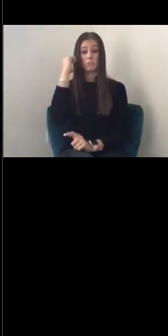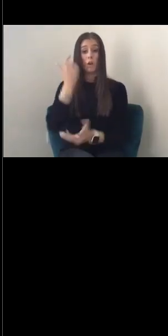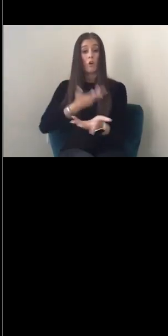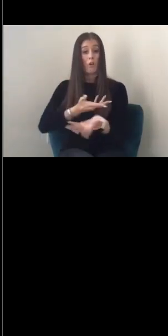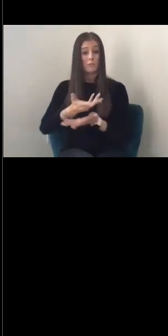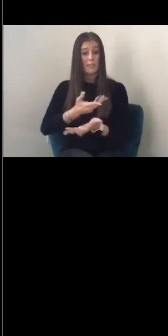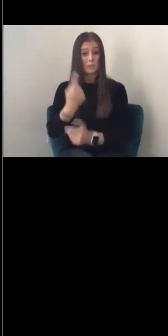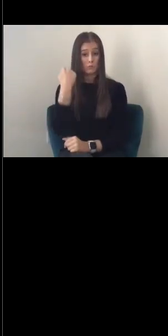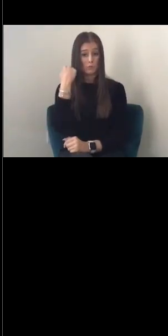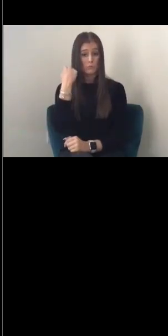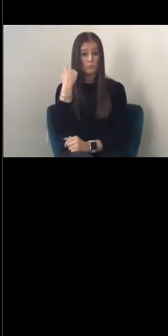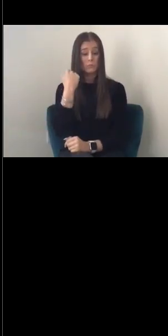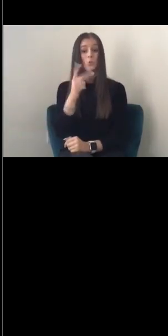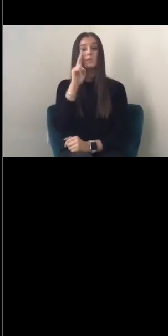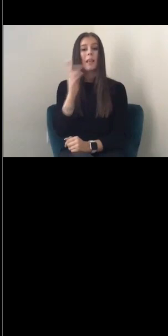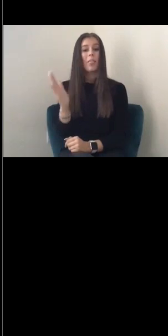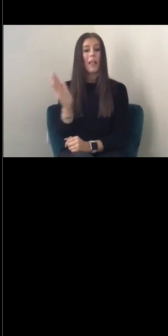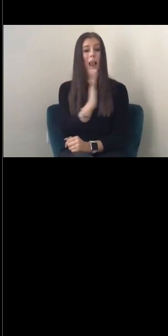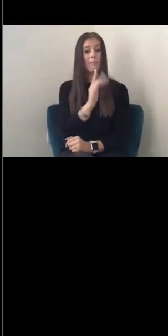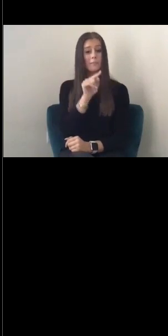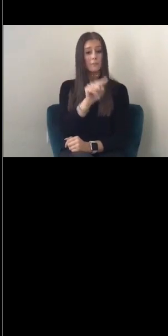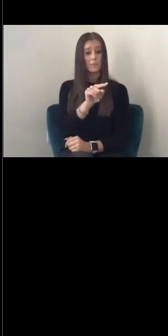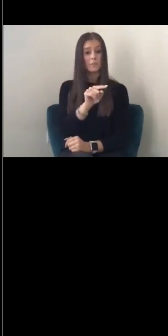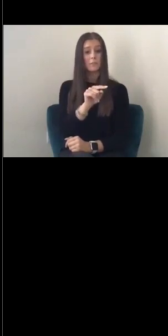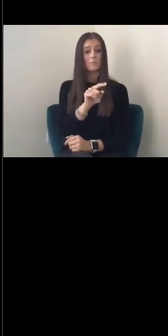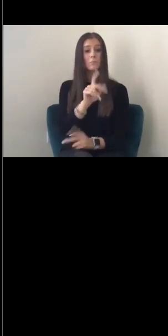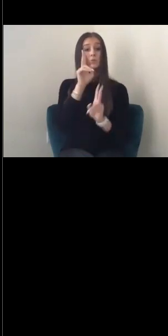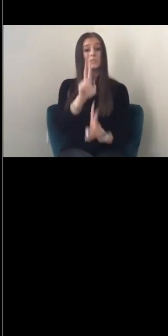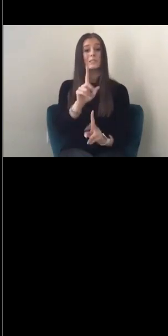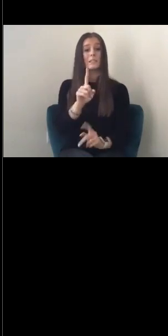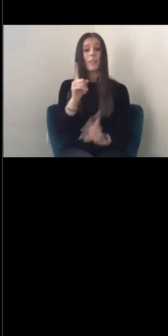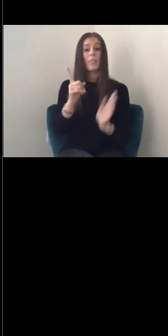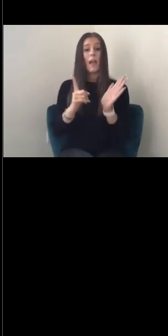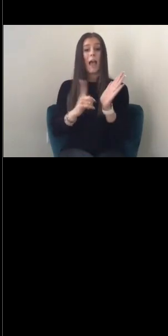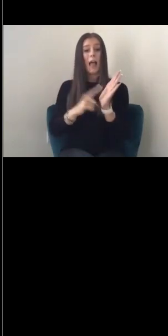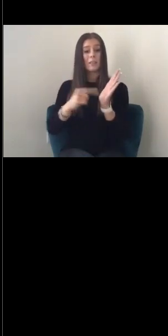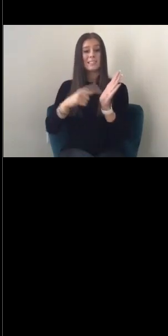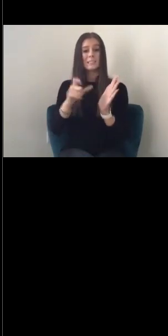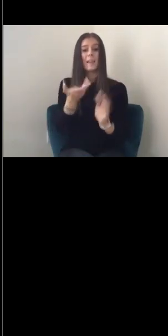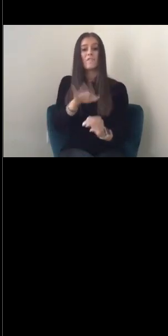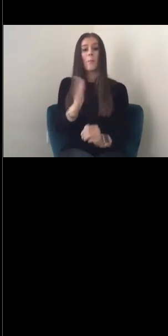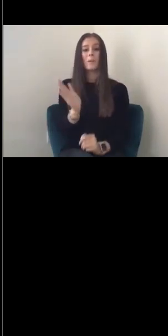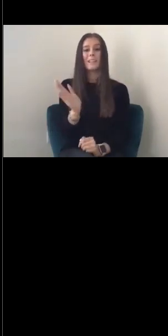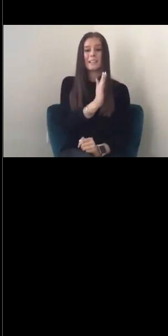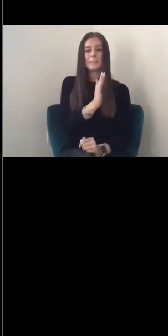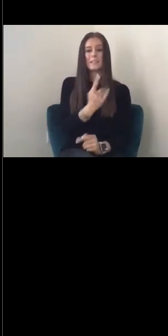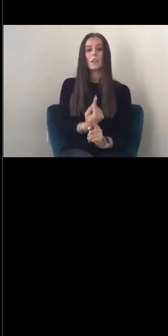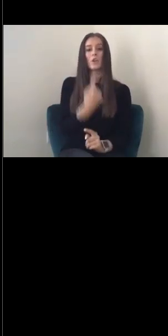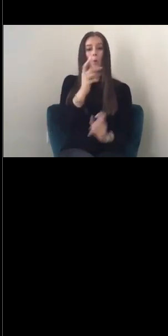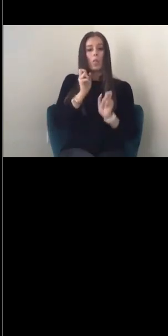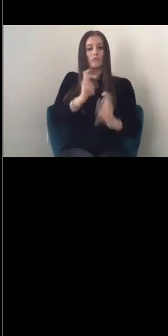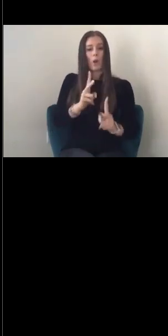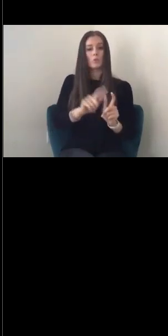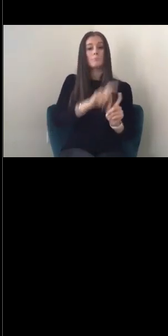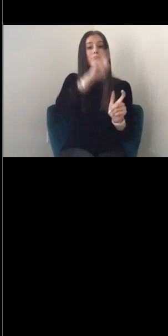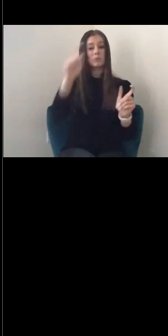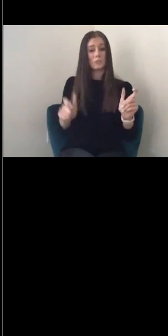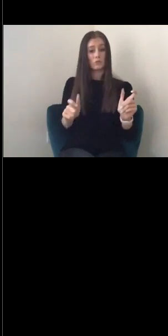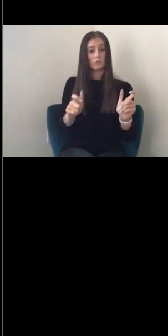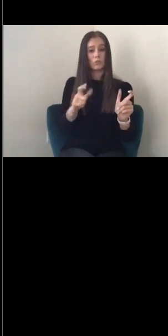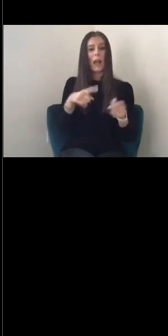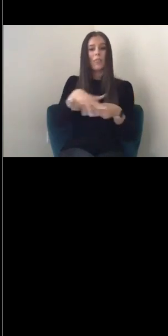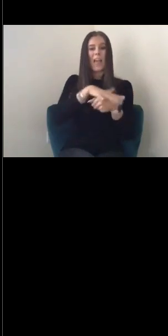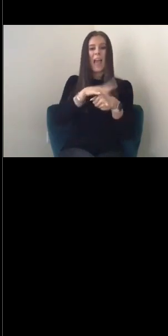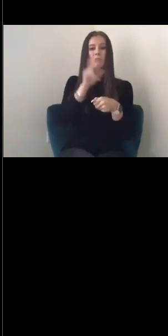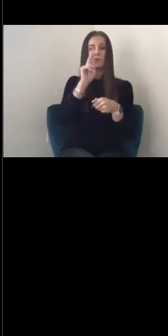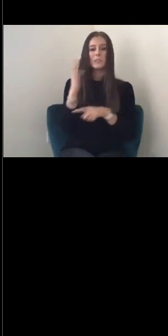Beginning with the image on the left, we're looking at Lower Thames Crossing from the east of North Road Bridge and the area around the